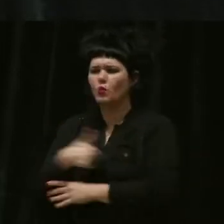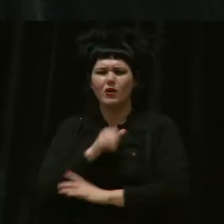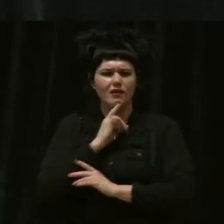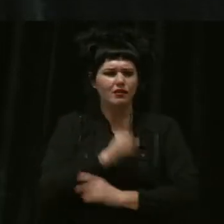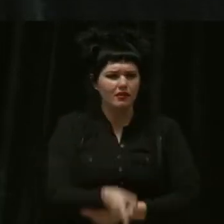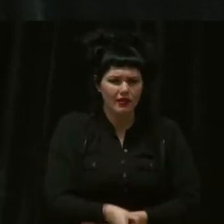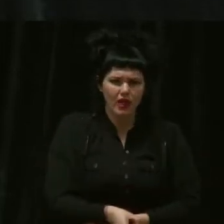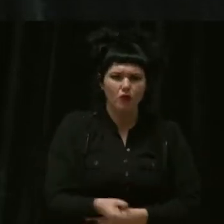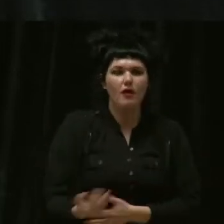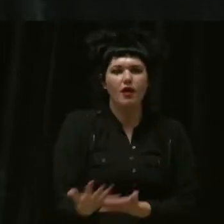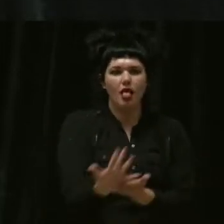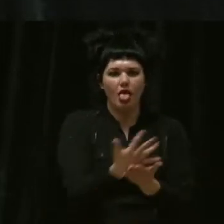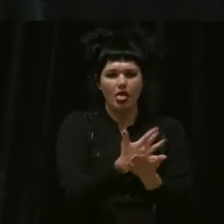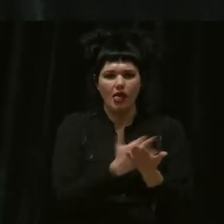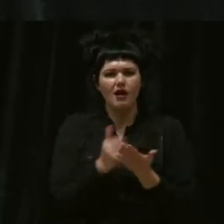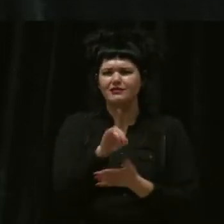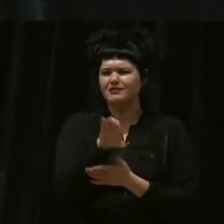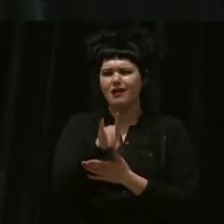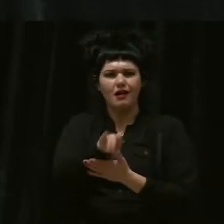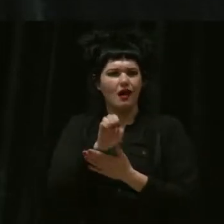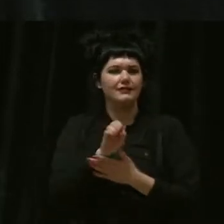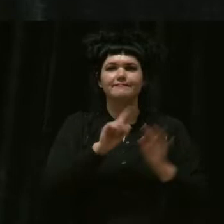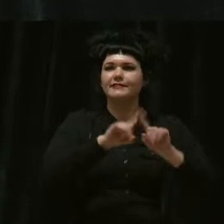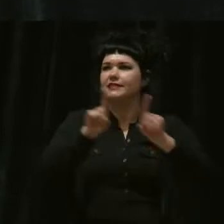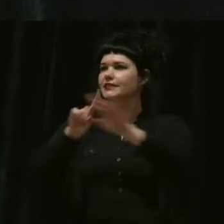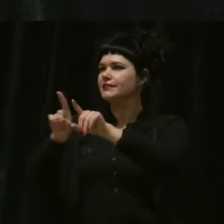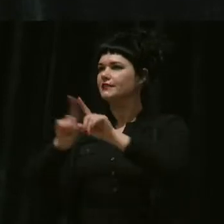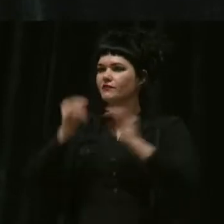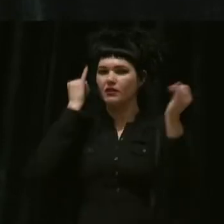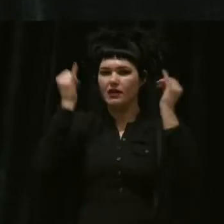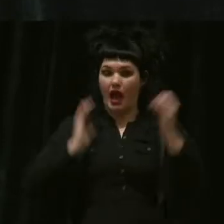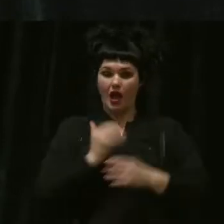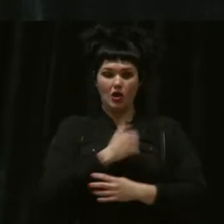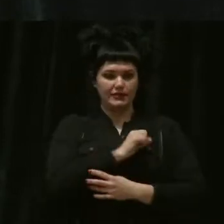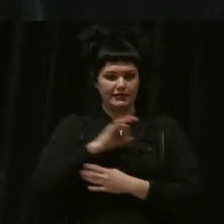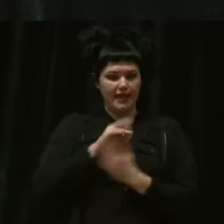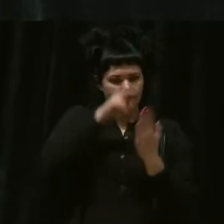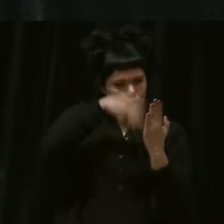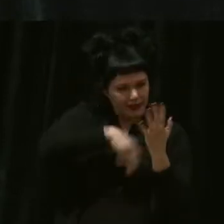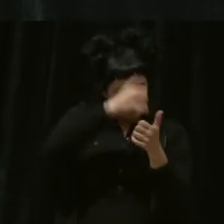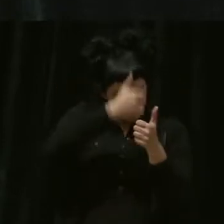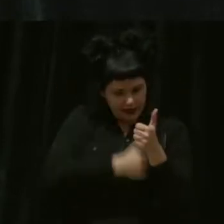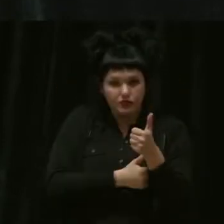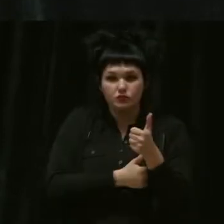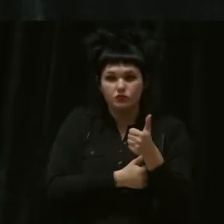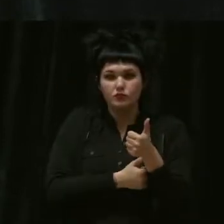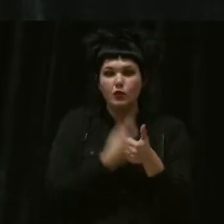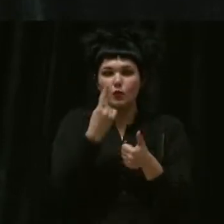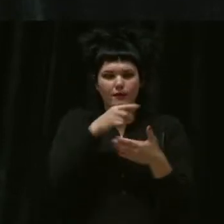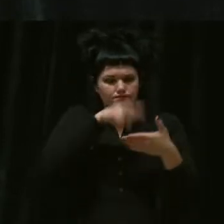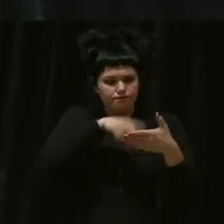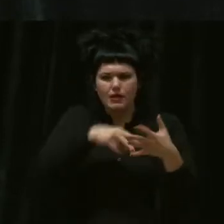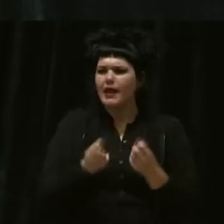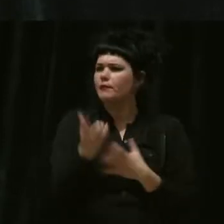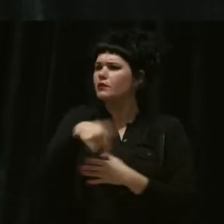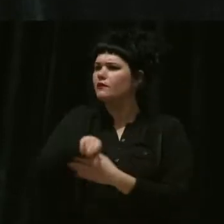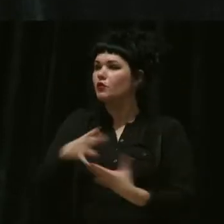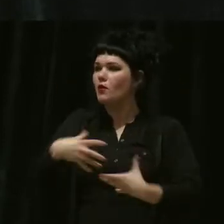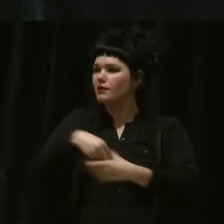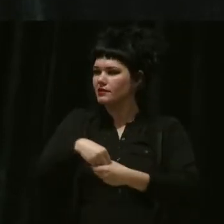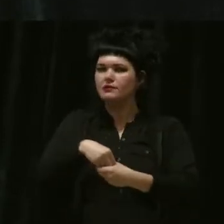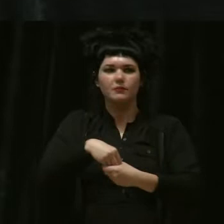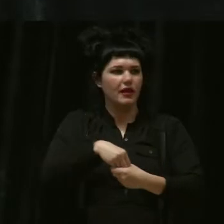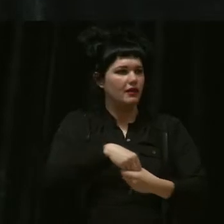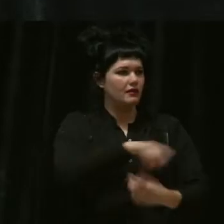hundreds of different ideas. And our staff read each and every one of those ideas. And how many people actually participated in one